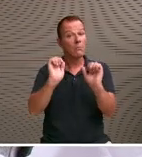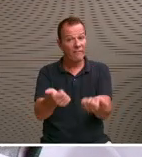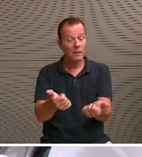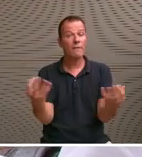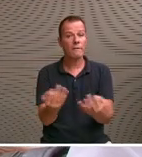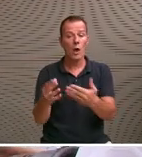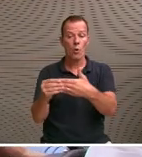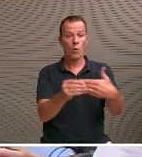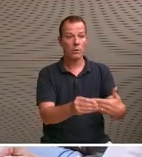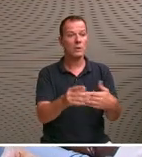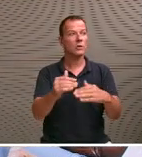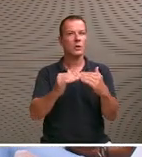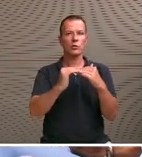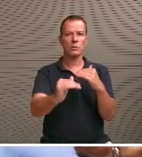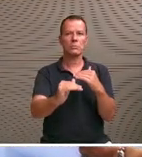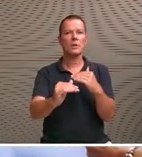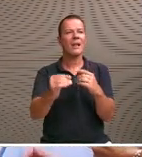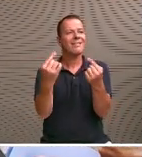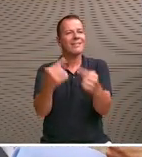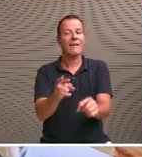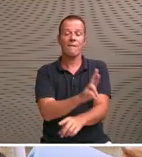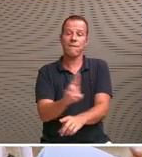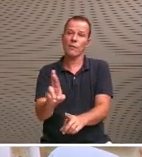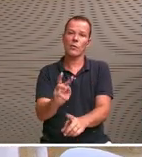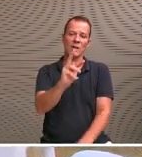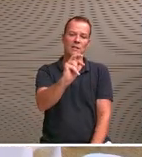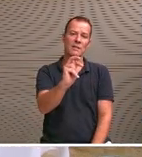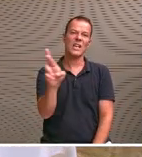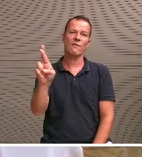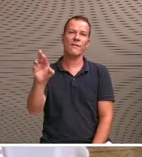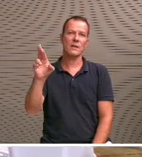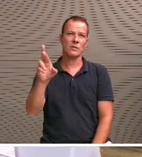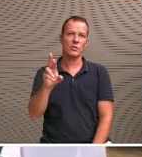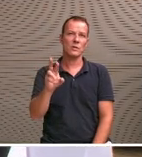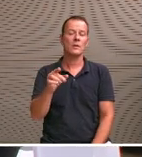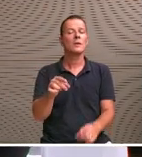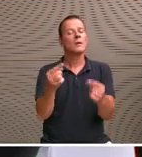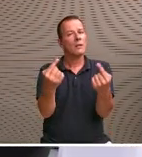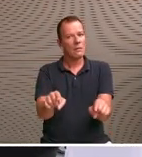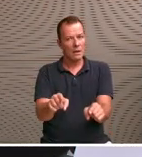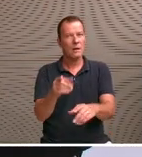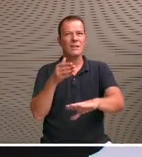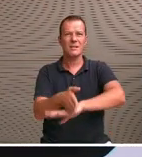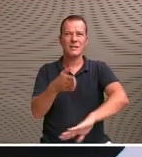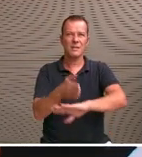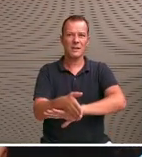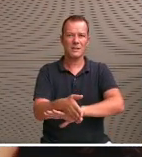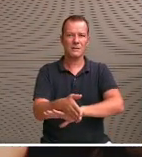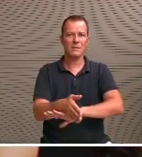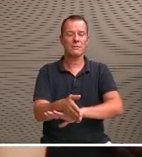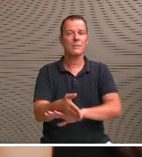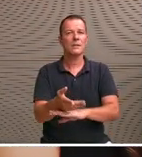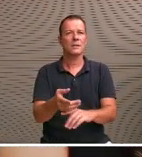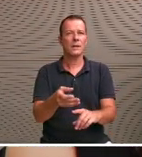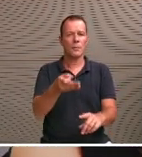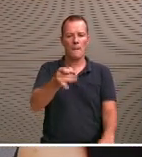have a 3x multiple on their valuation versus laggards, and they have access to cheaper capital, typically with a WACC